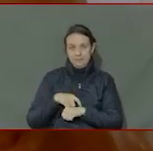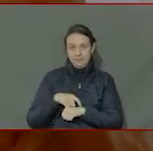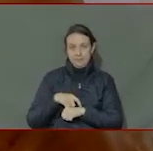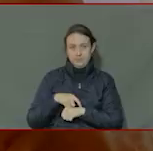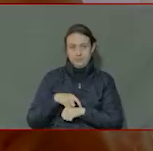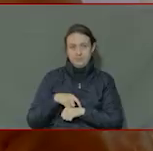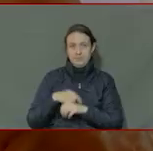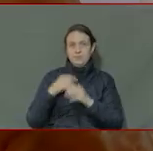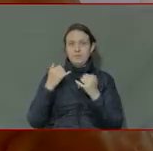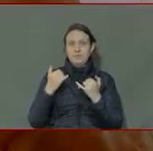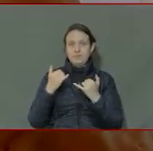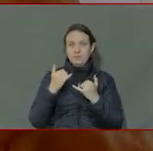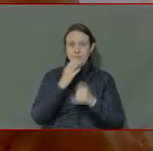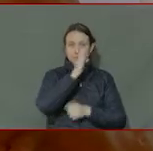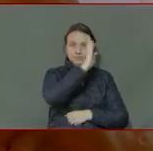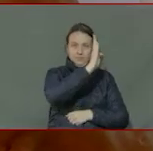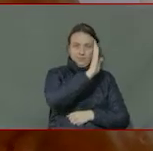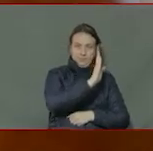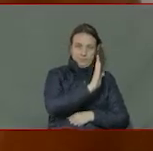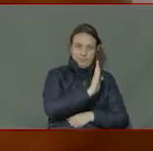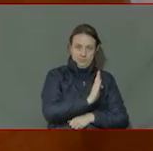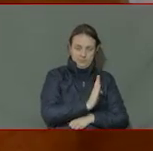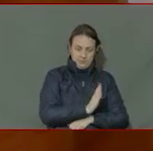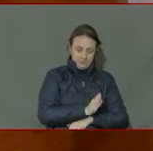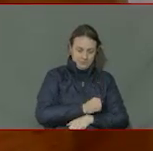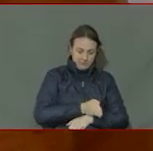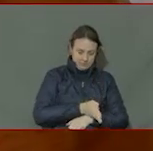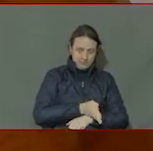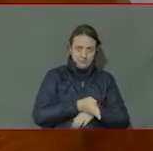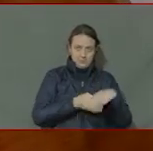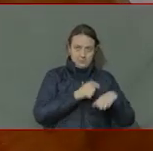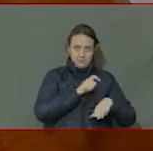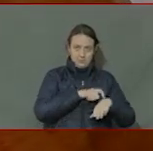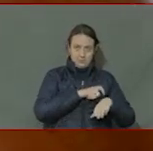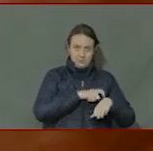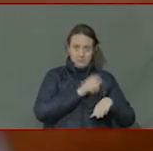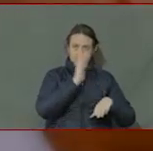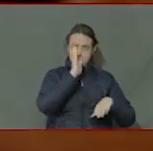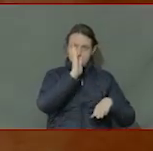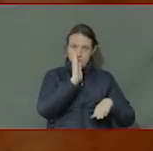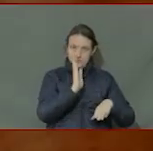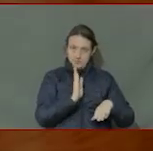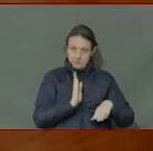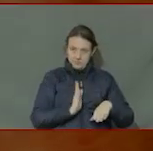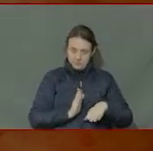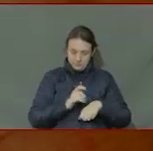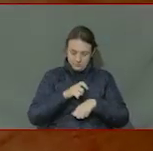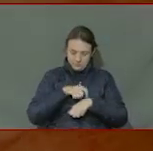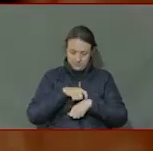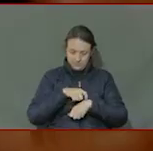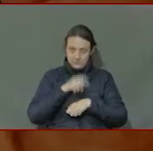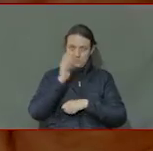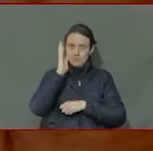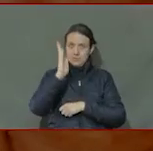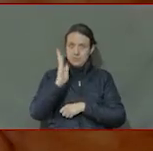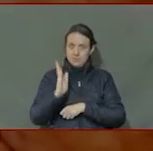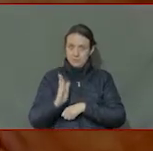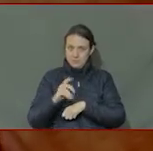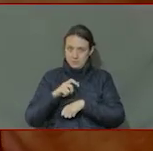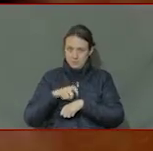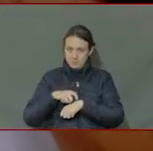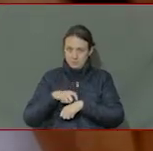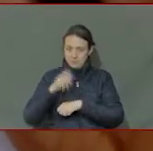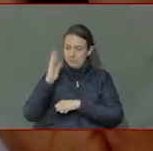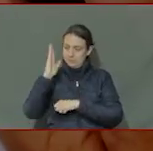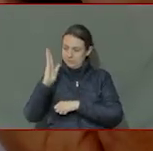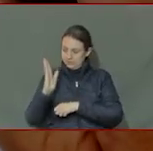to the time at the bottom. It's straight down there, and it's straight down there. It's straight down there, and it's straight